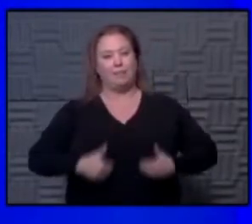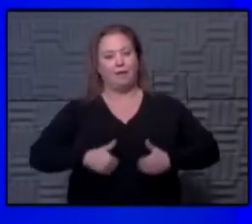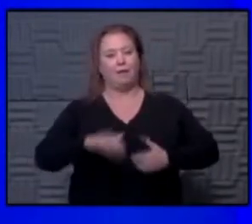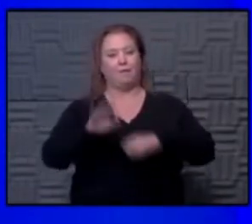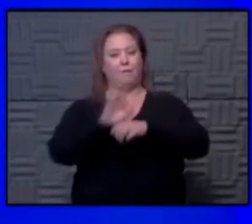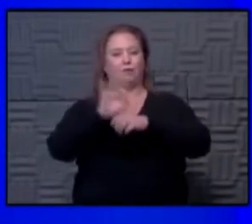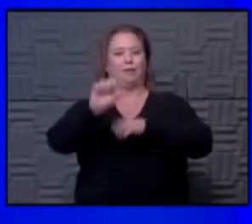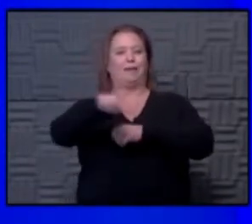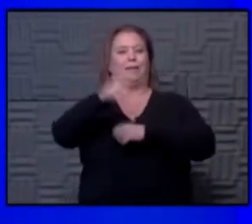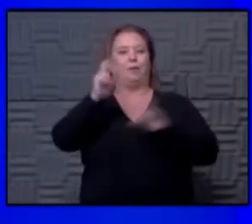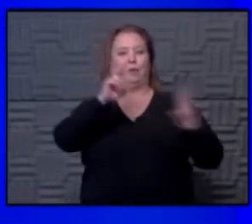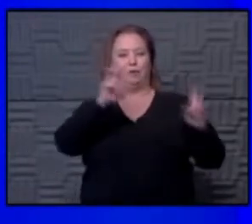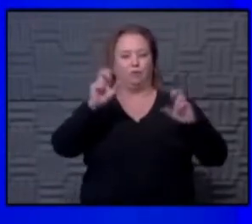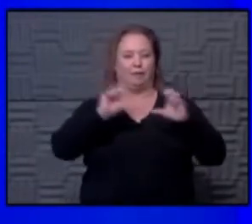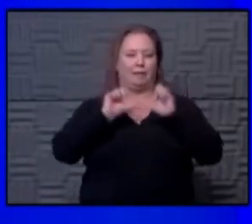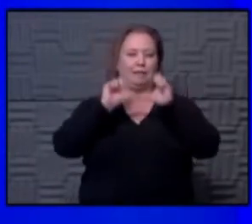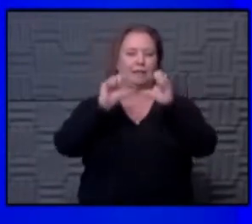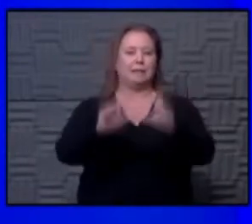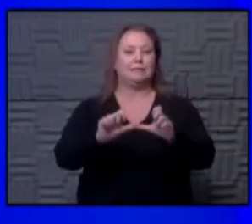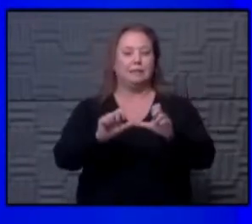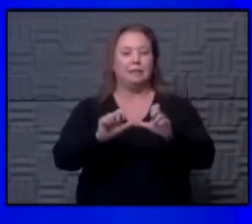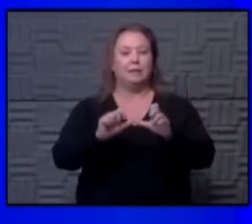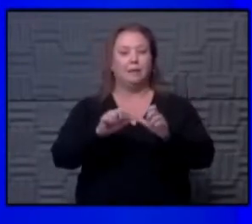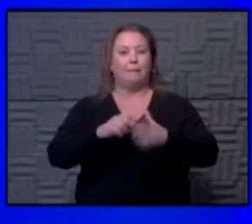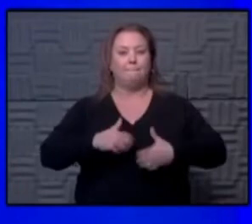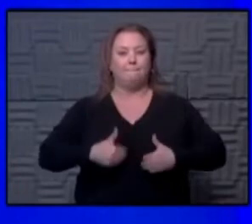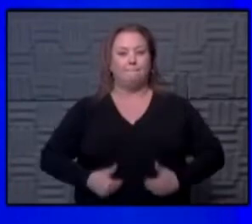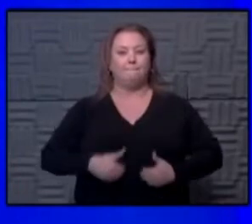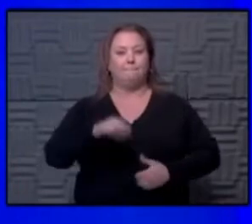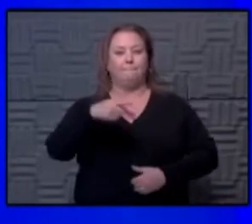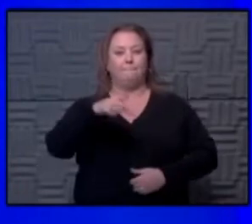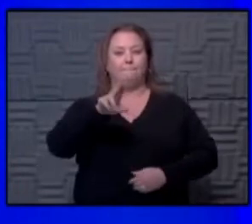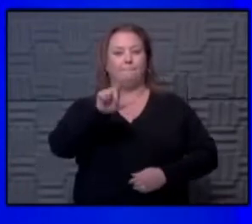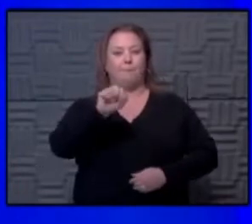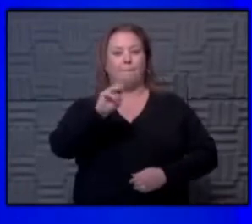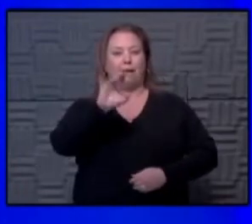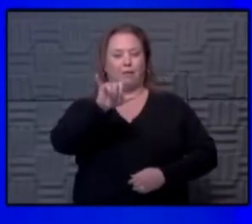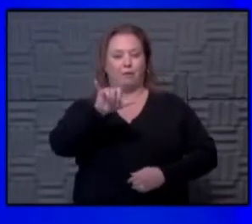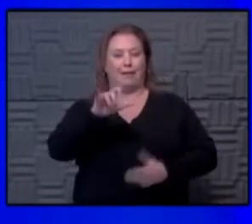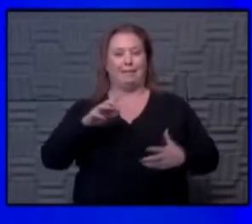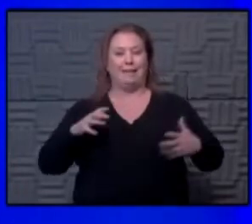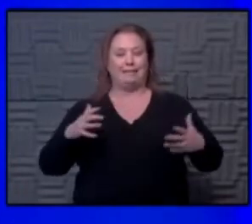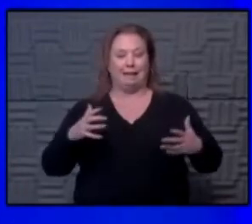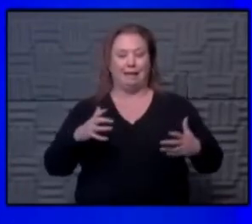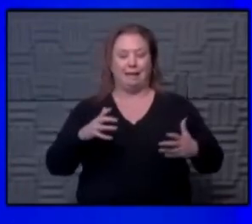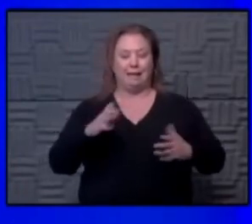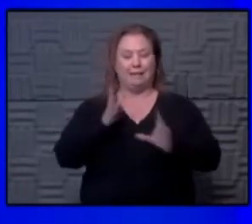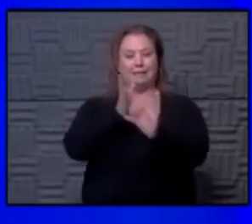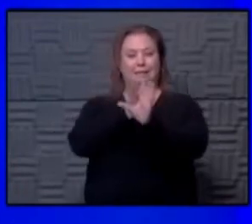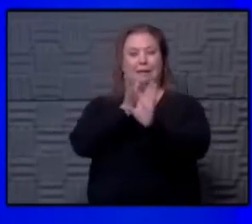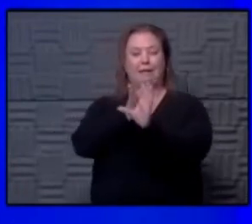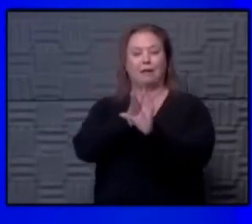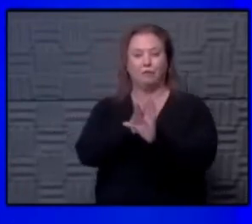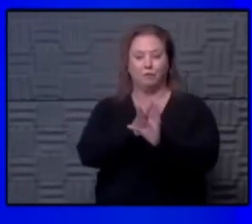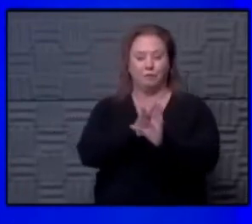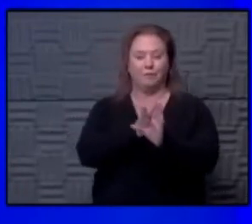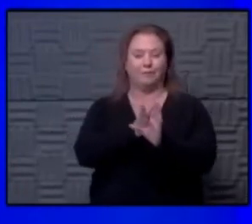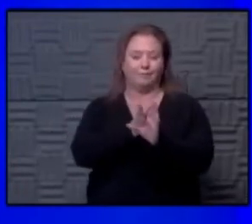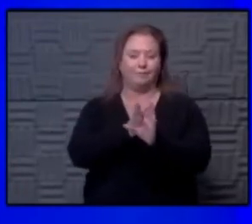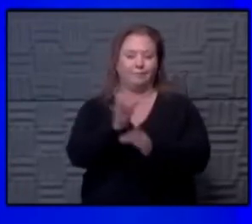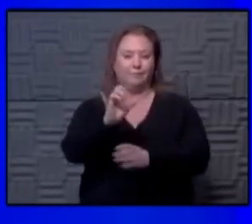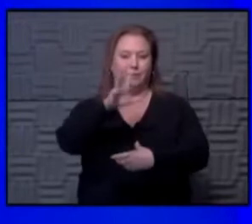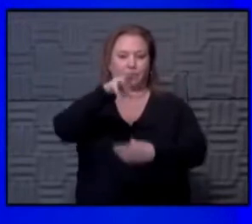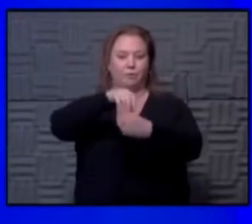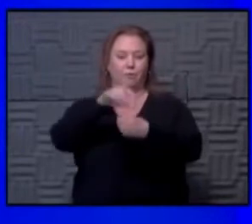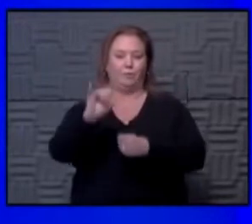another big issue which we know can last, so having pulmonology on board. And you talked about anxiety. Certainly psychiatry and psychology are